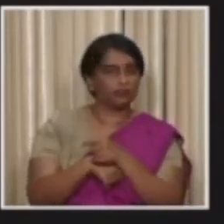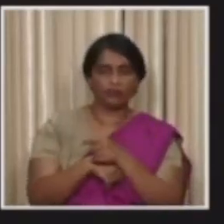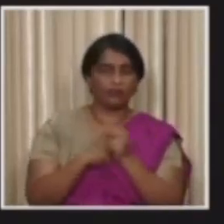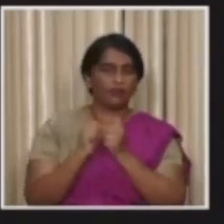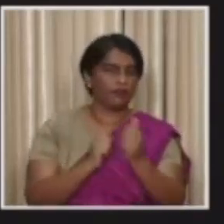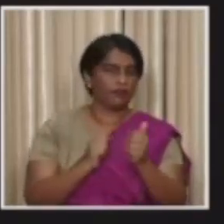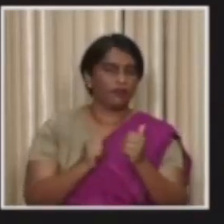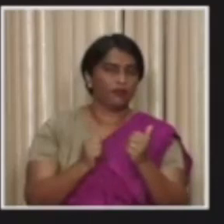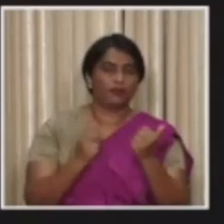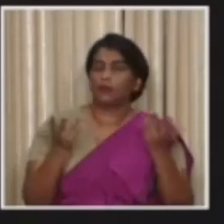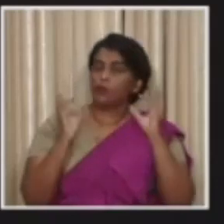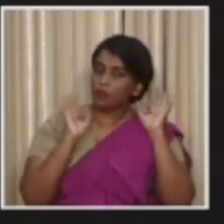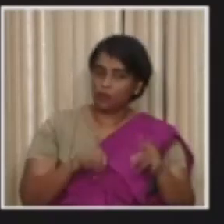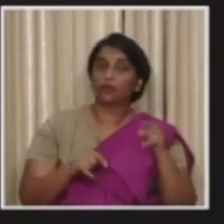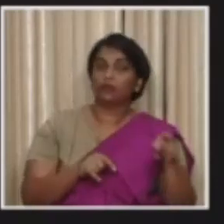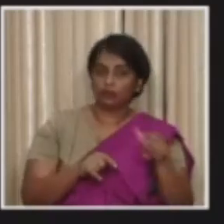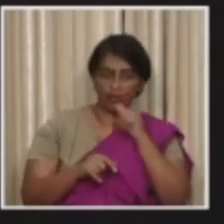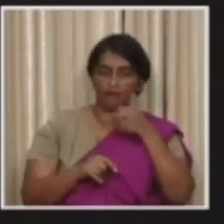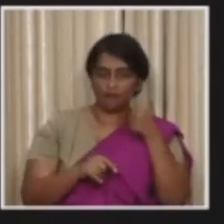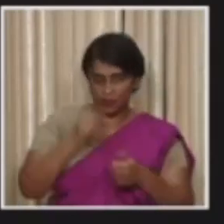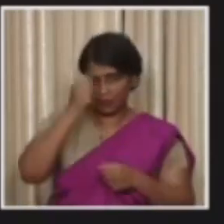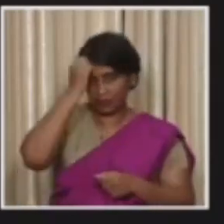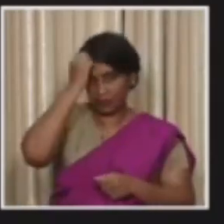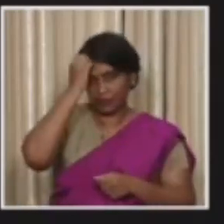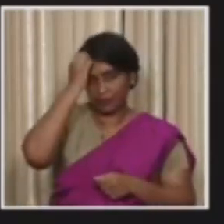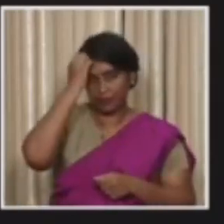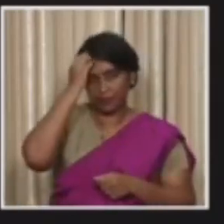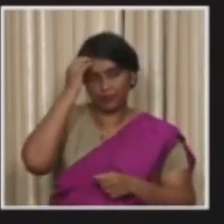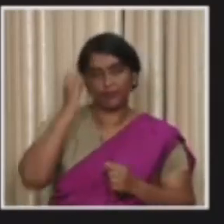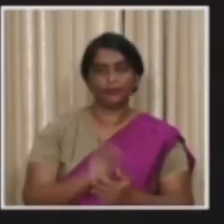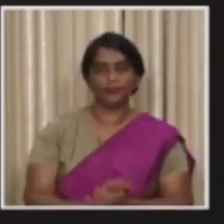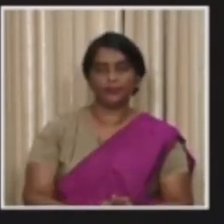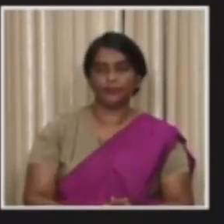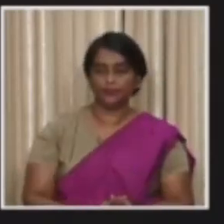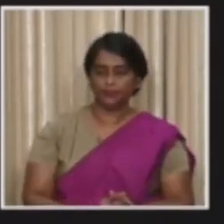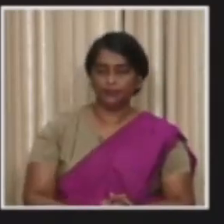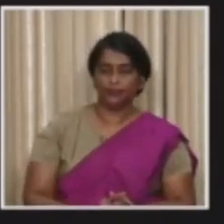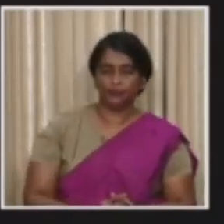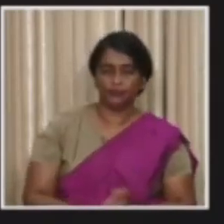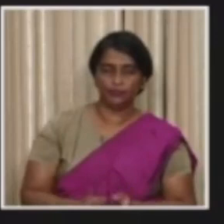Eha samanoma api dannawa